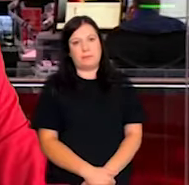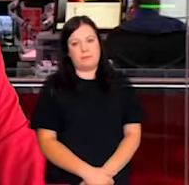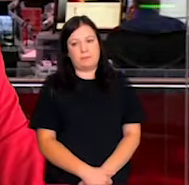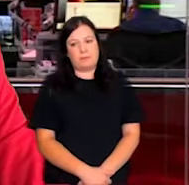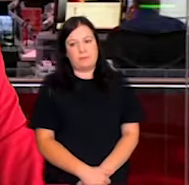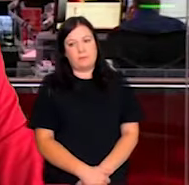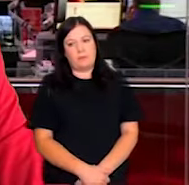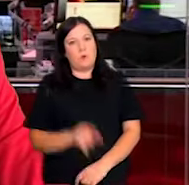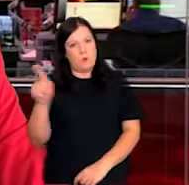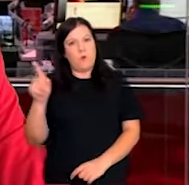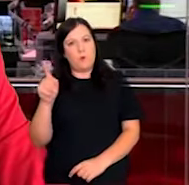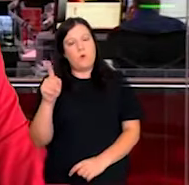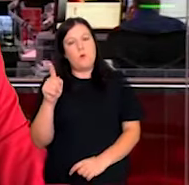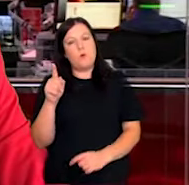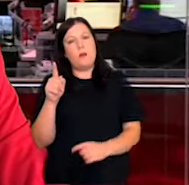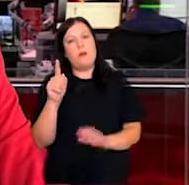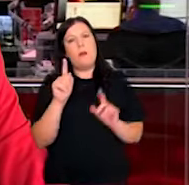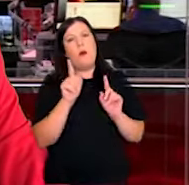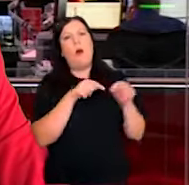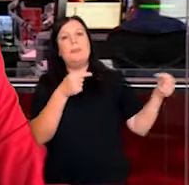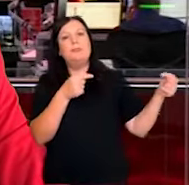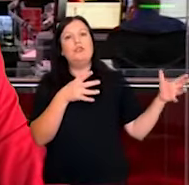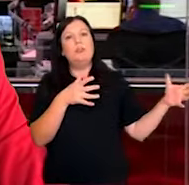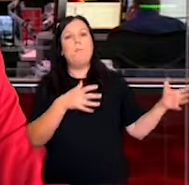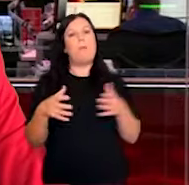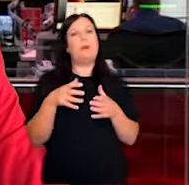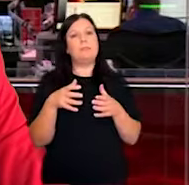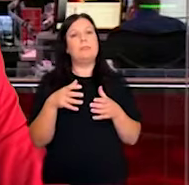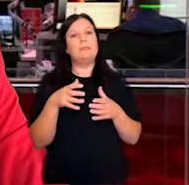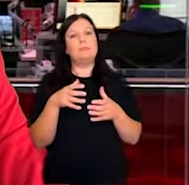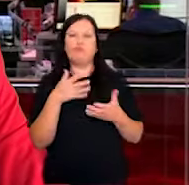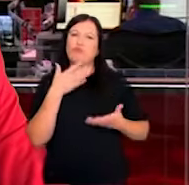A rallying cry there from the leader of the opposition.